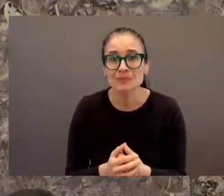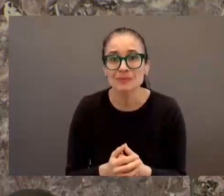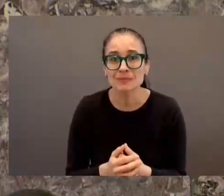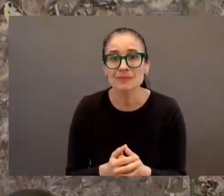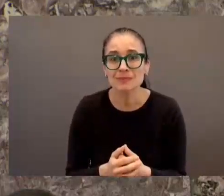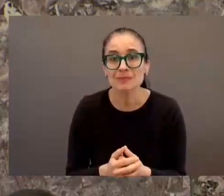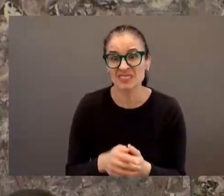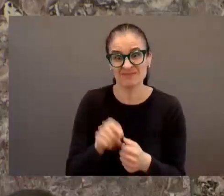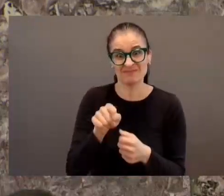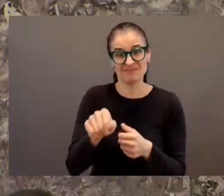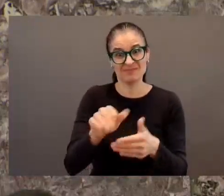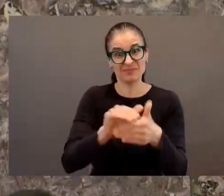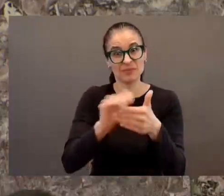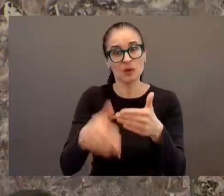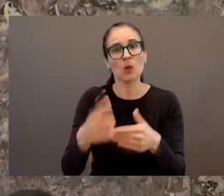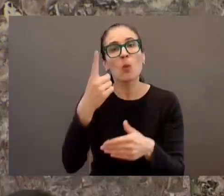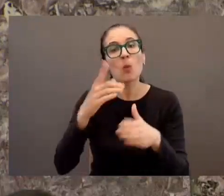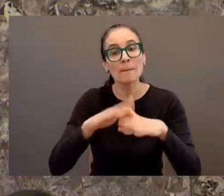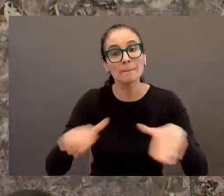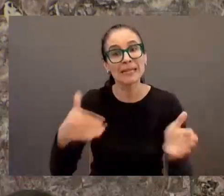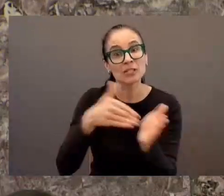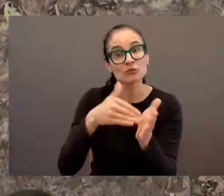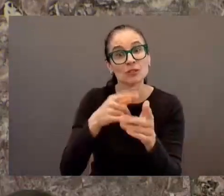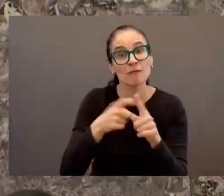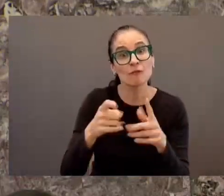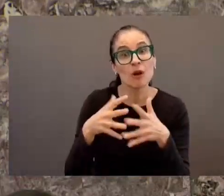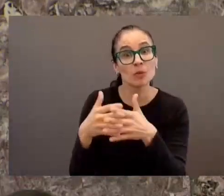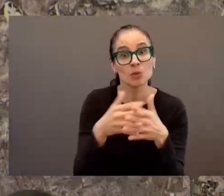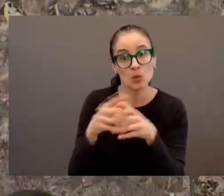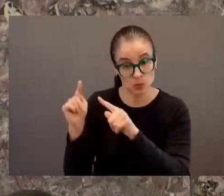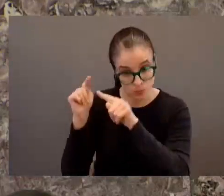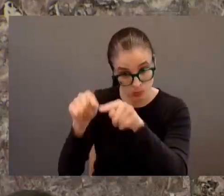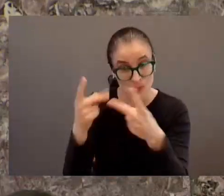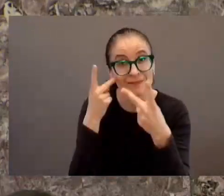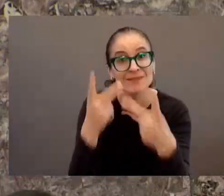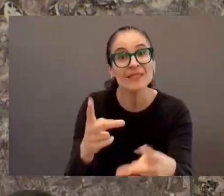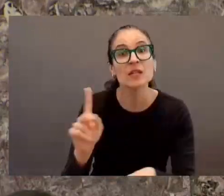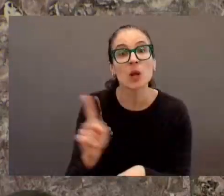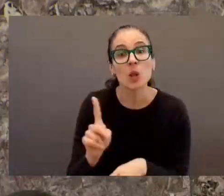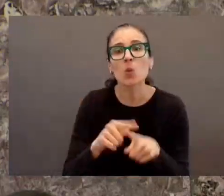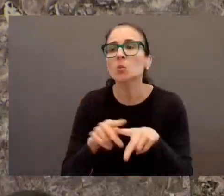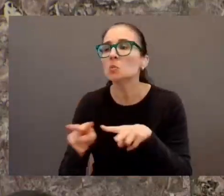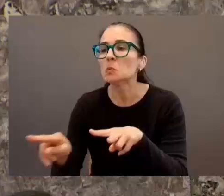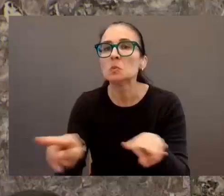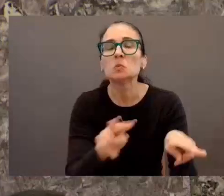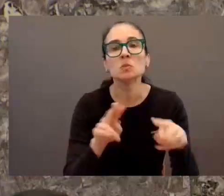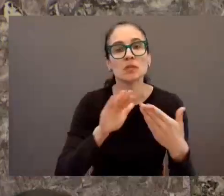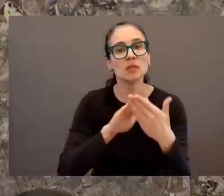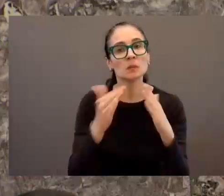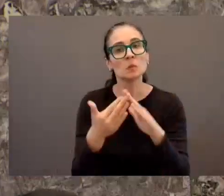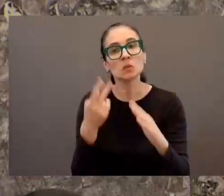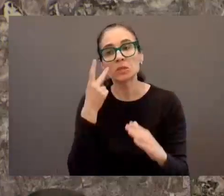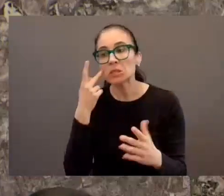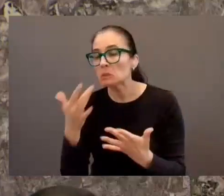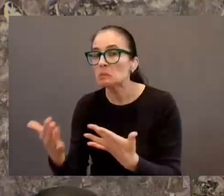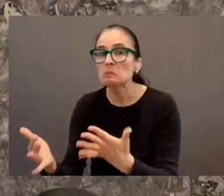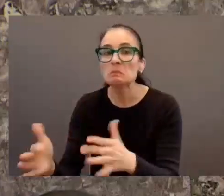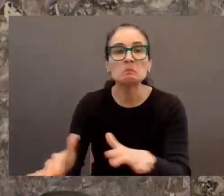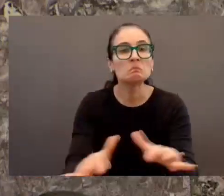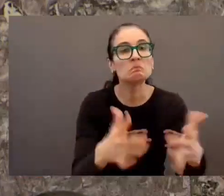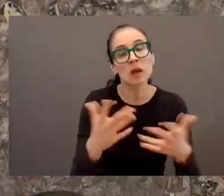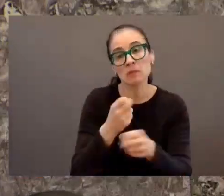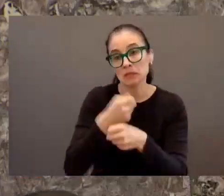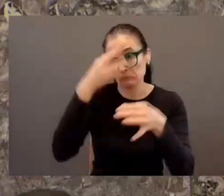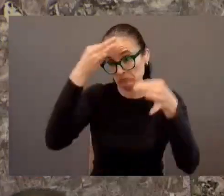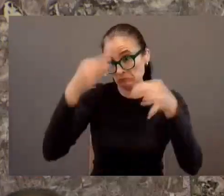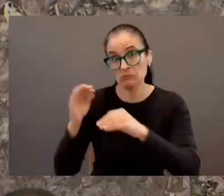is visiting Kelowna to see the community, make a site visit, and hopefully make the decision to move here. So, Mr.